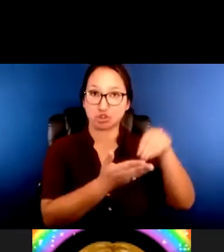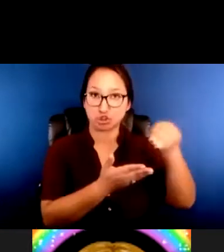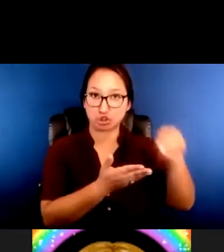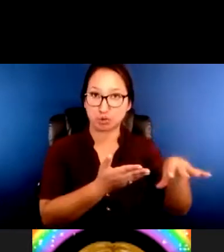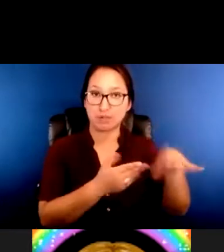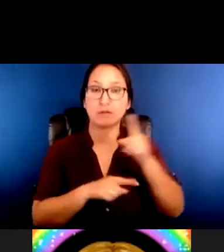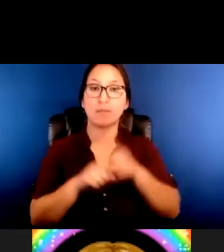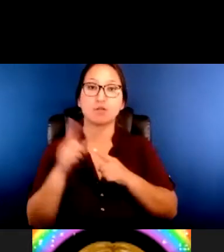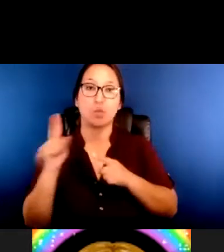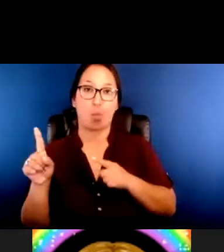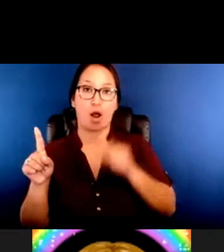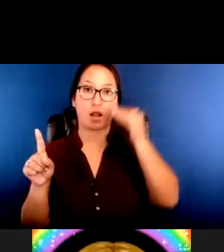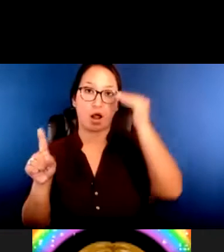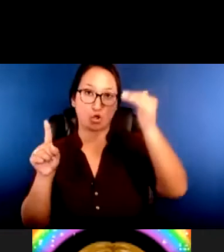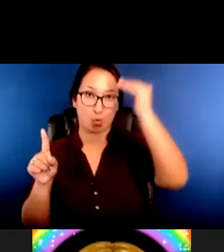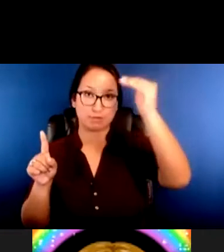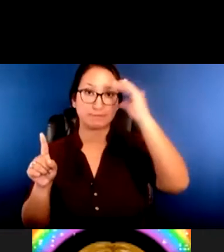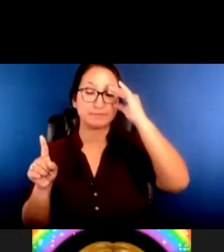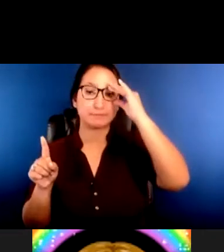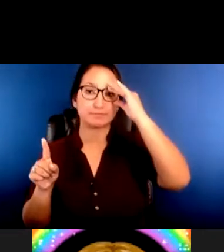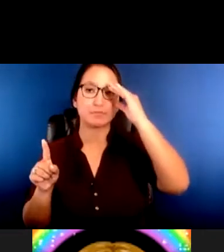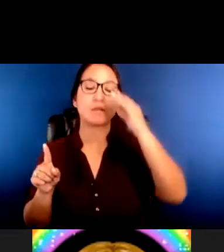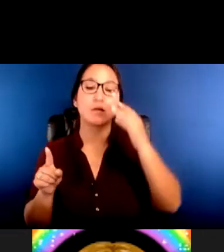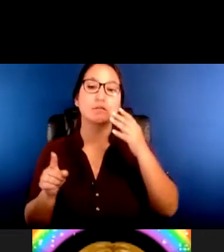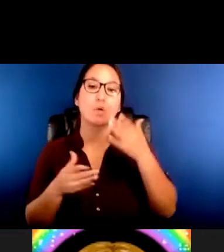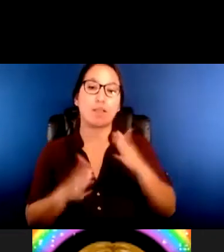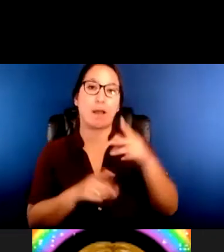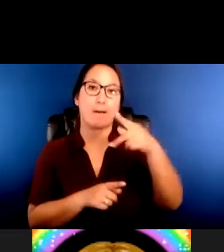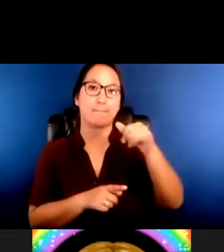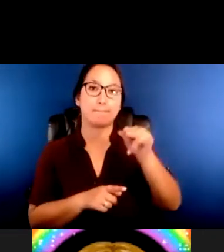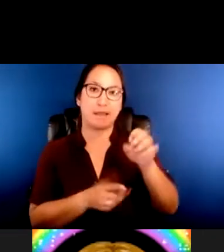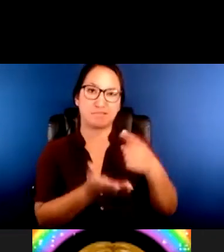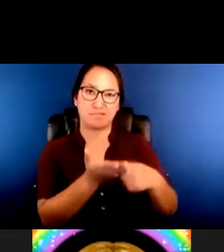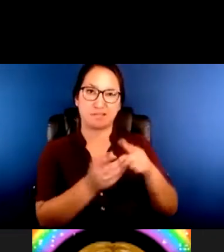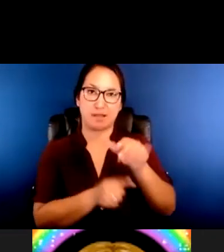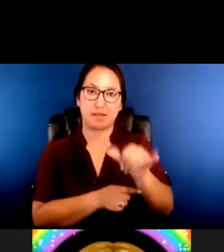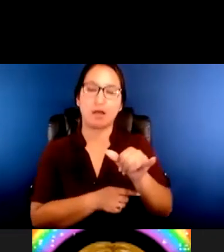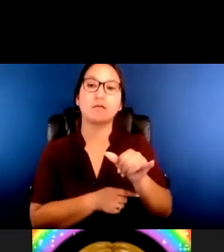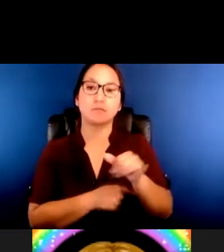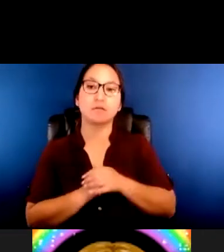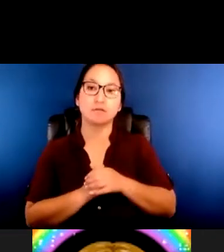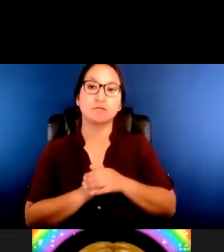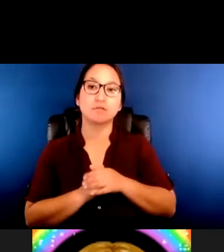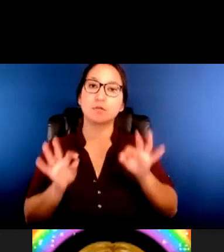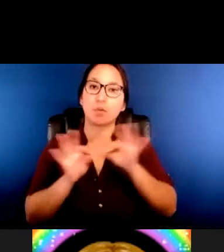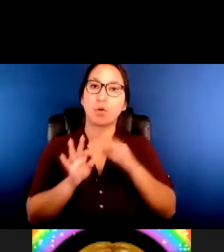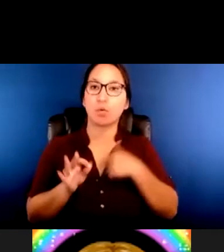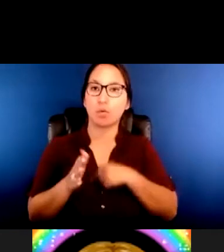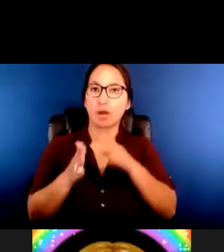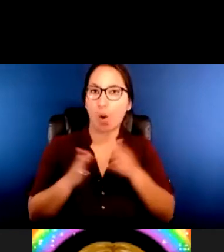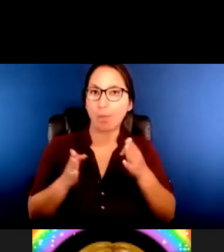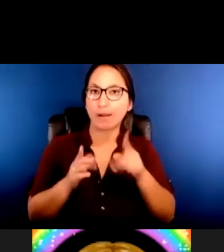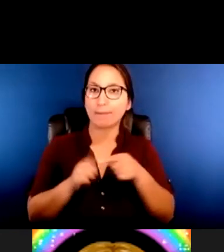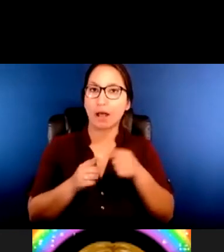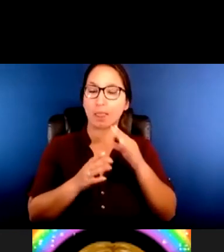to let Ms. Payne talk more about that, but we did just want to start and be completely open with our community so that you had the facts and that you knew as